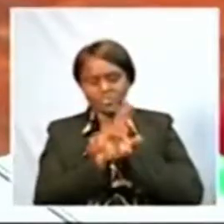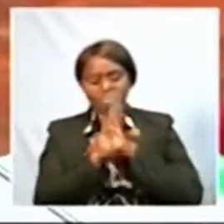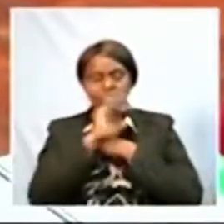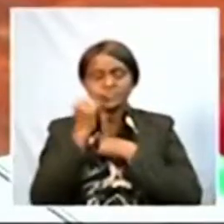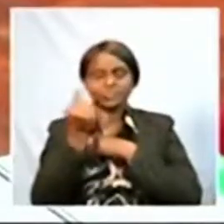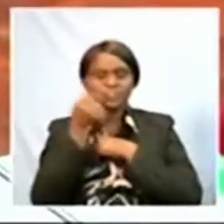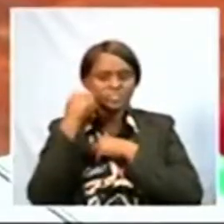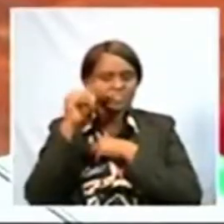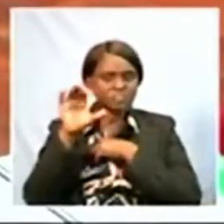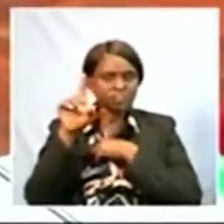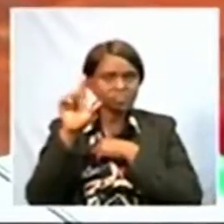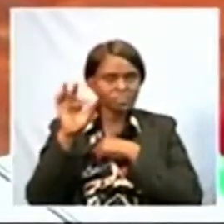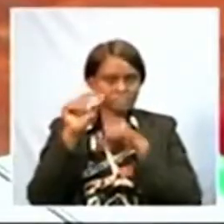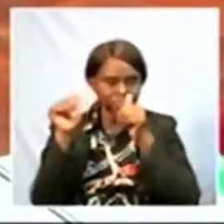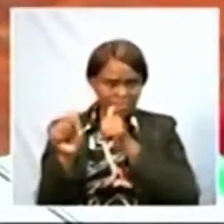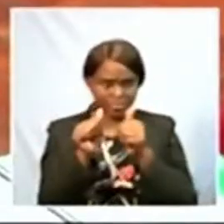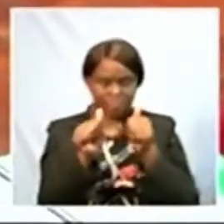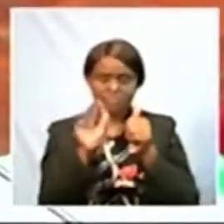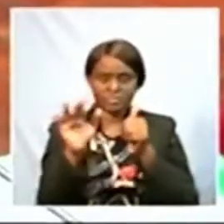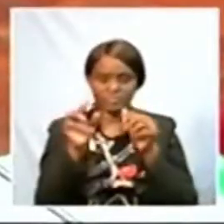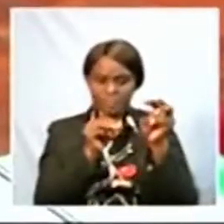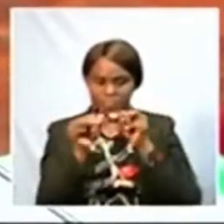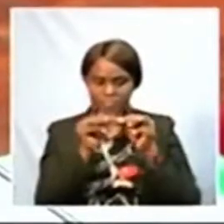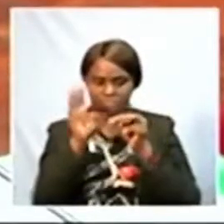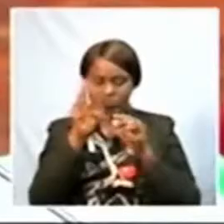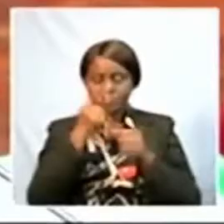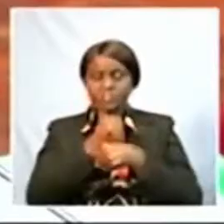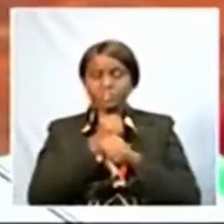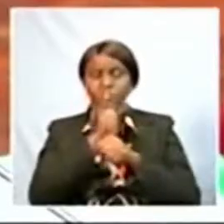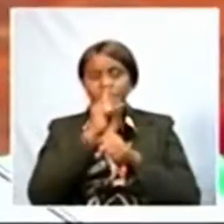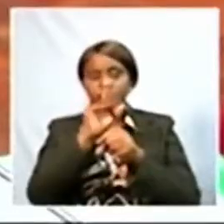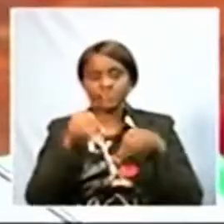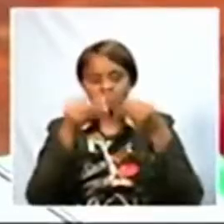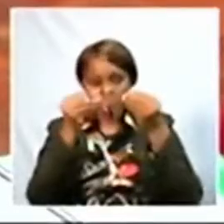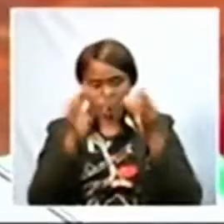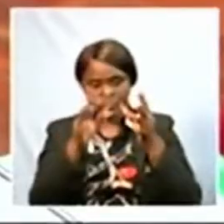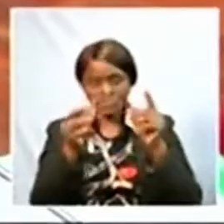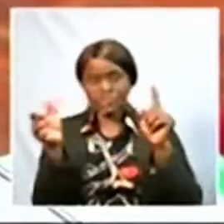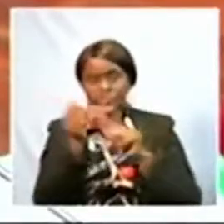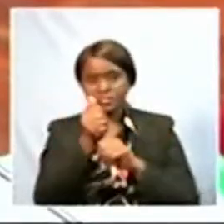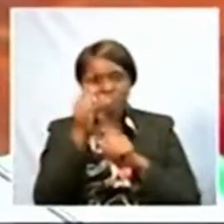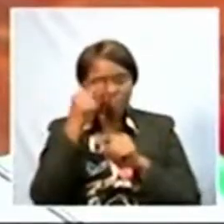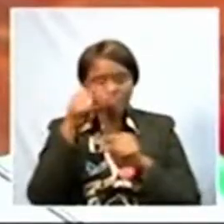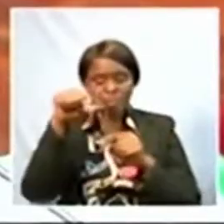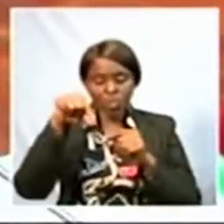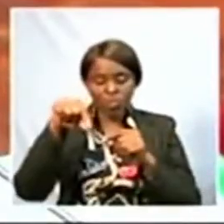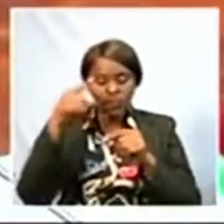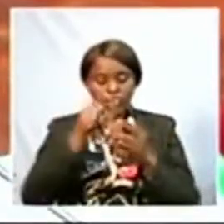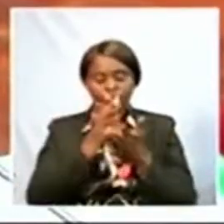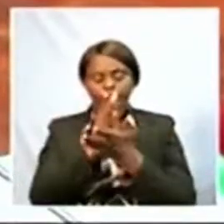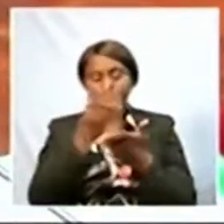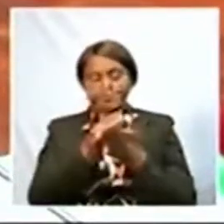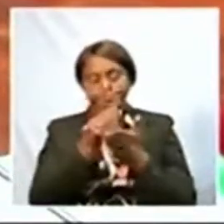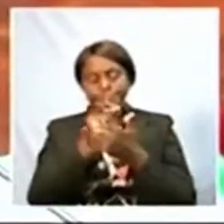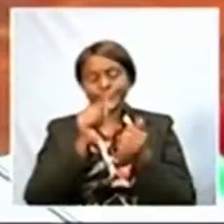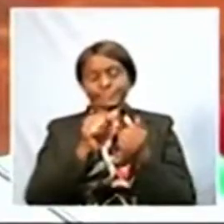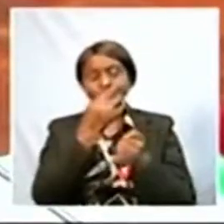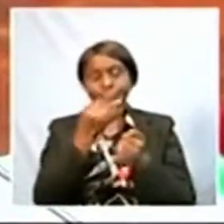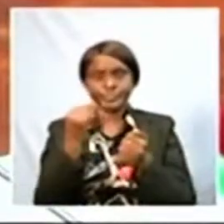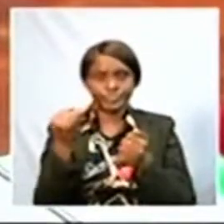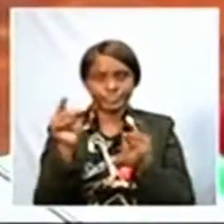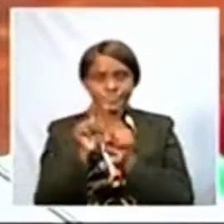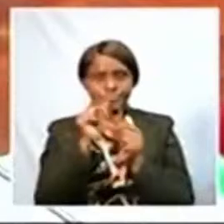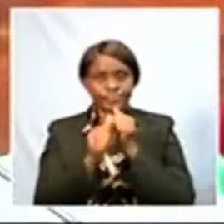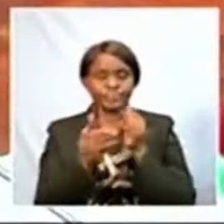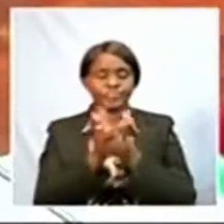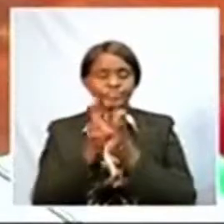only for CDF activities. Management will ensure that suppliers quote for the right quantities, amounts, and items